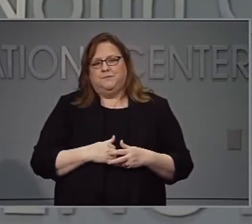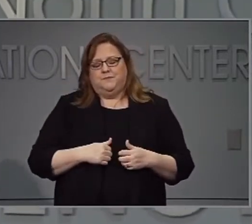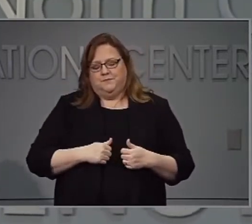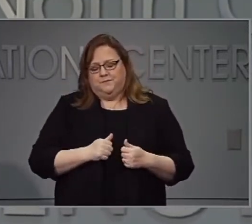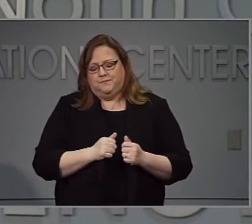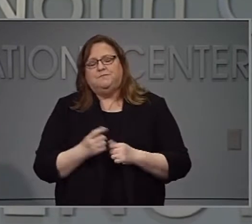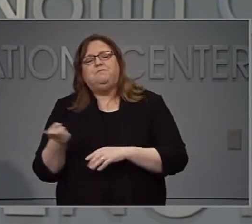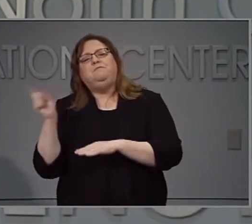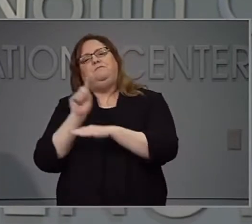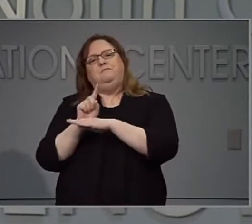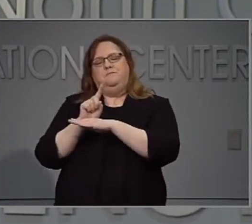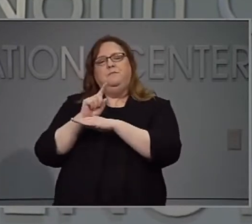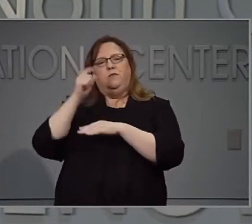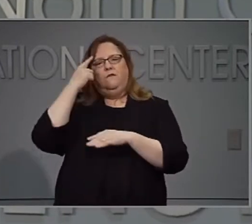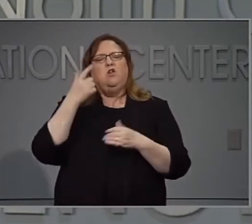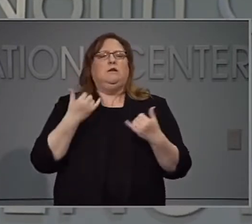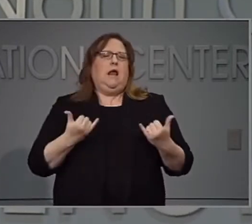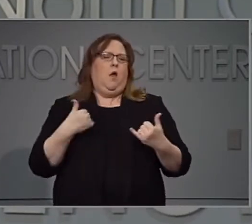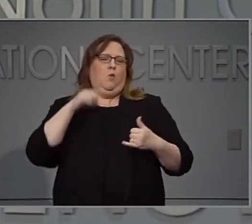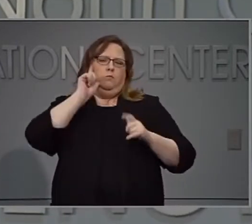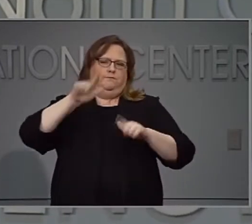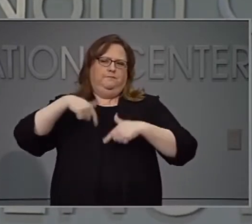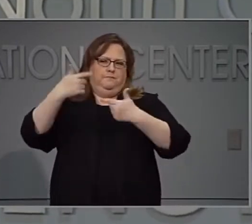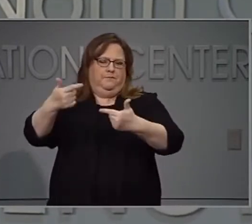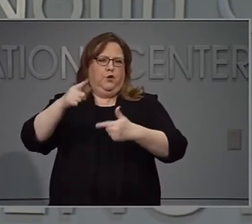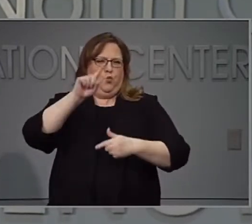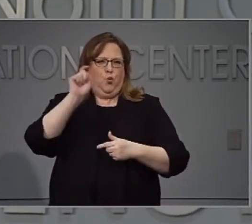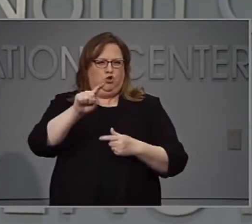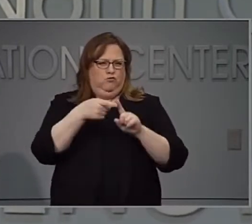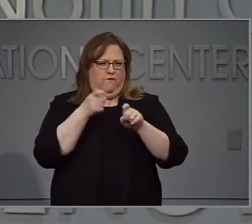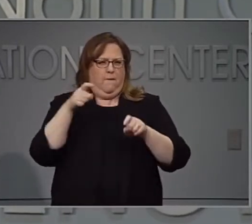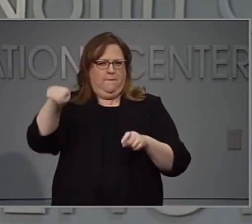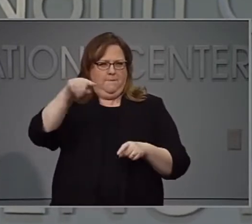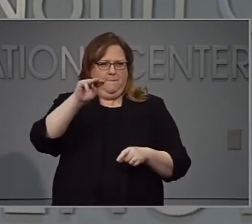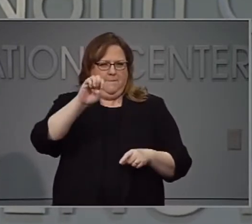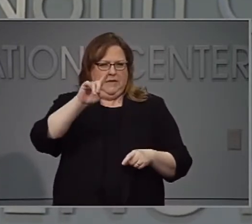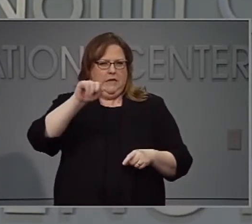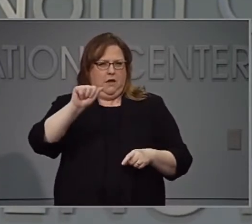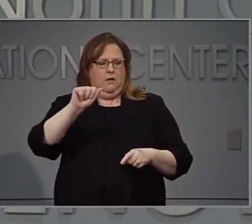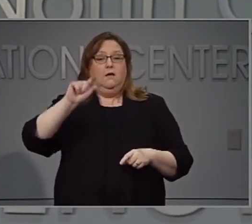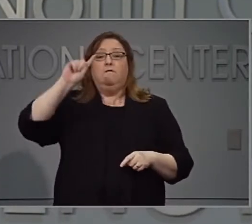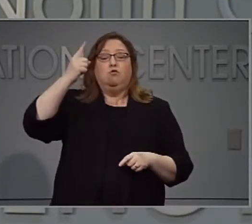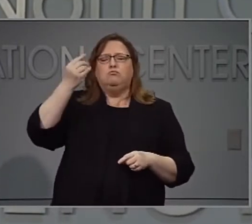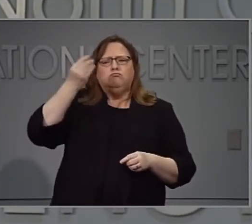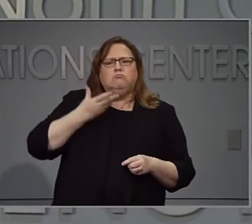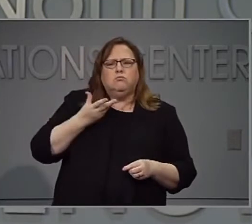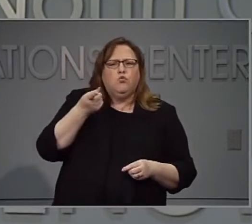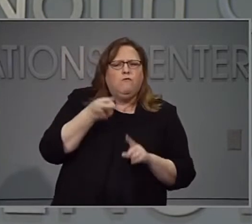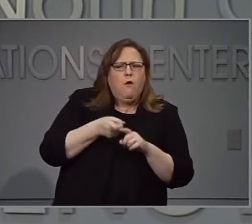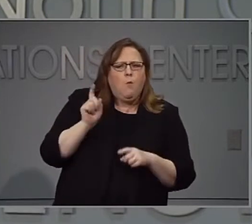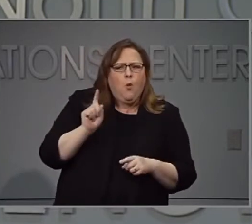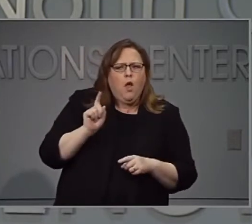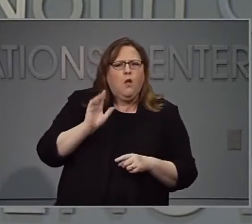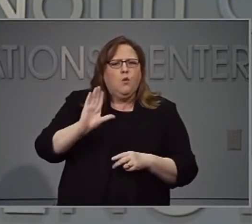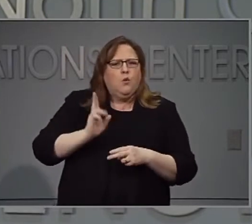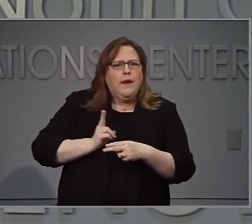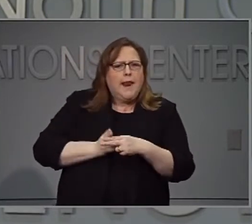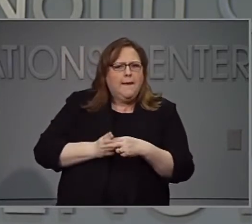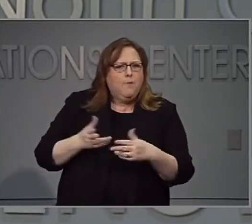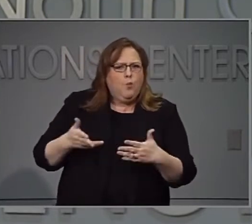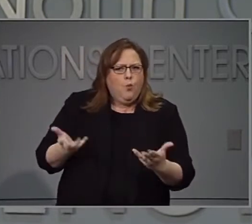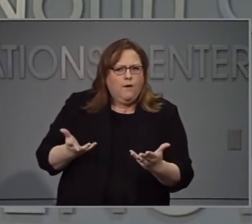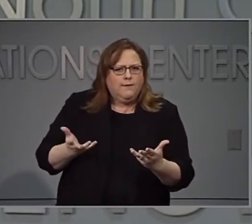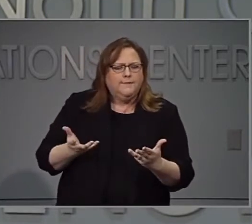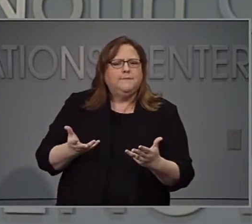Thank you, Mr. Secretary. We'll now have questions from the media. If you can identify yourself and your